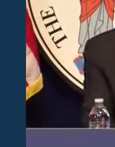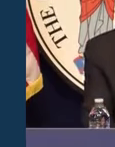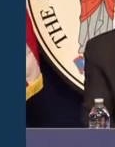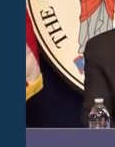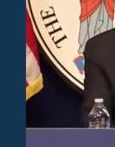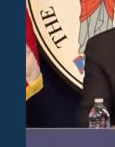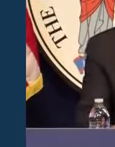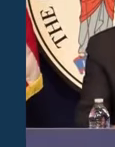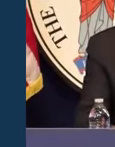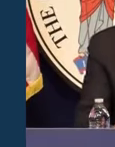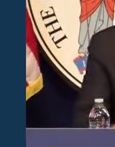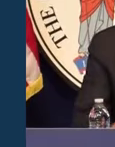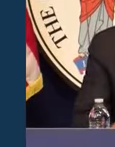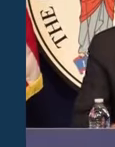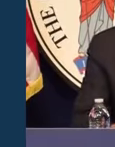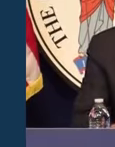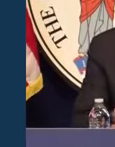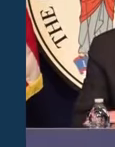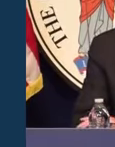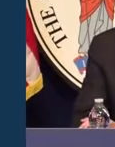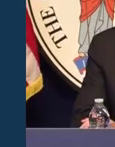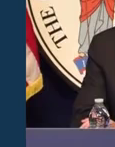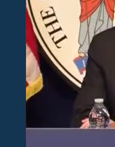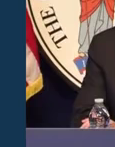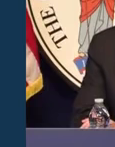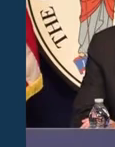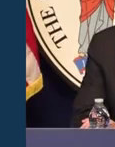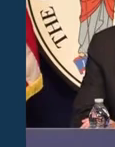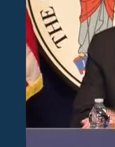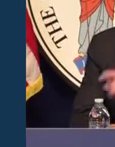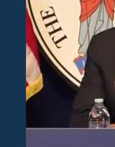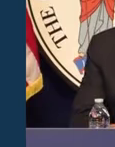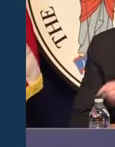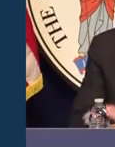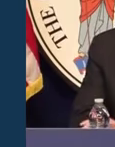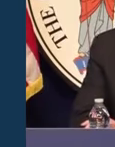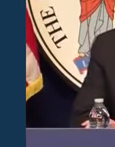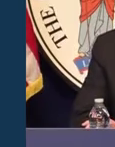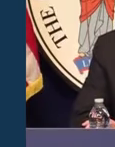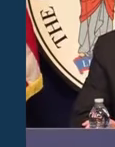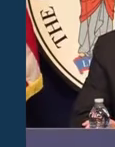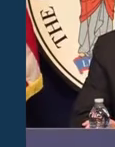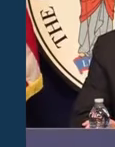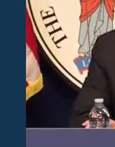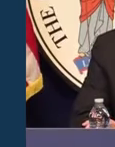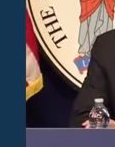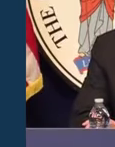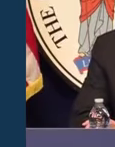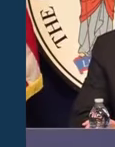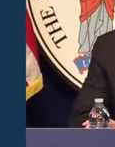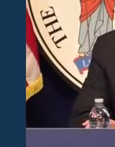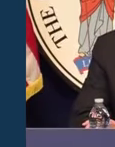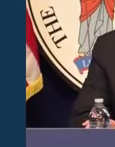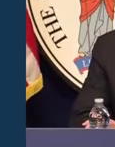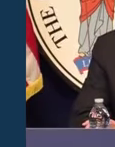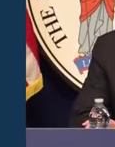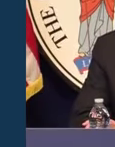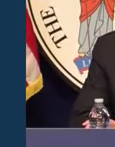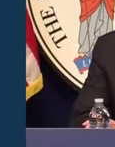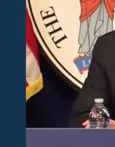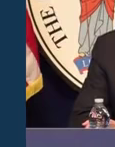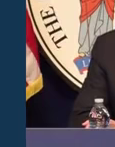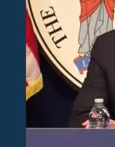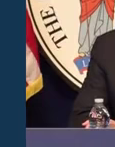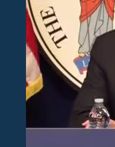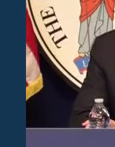us a little even more impetus to get this done sooner than later. Additionally, this order makes it clear that all claims covered by